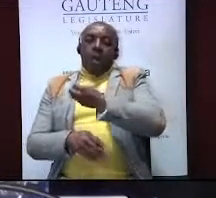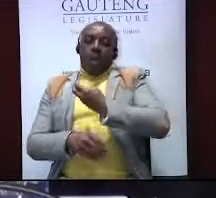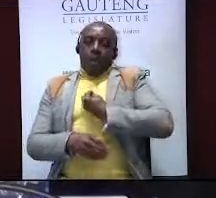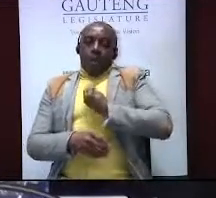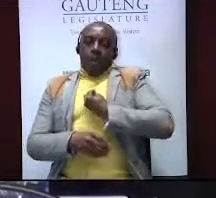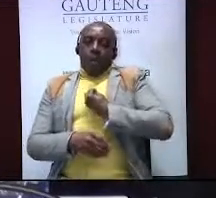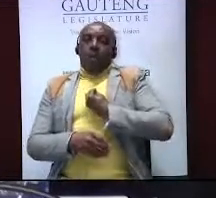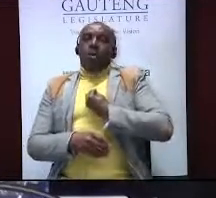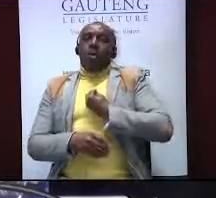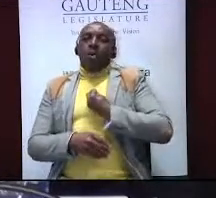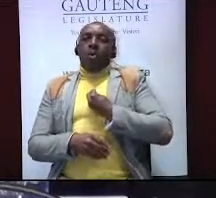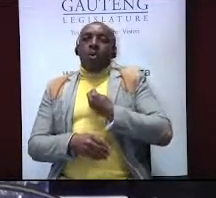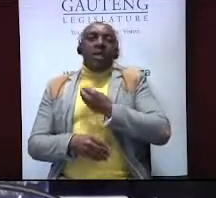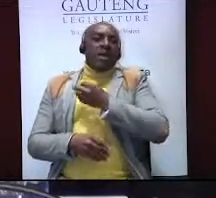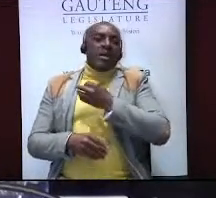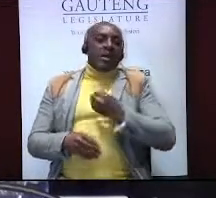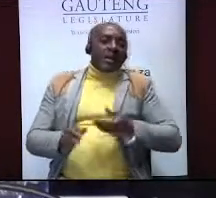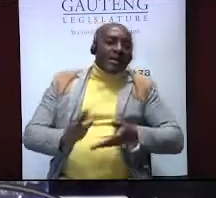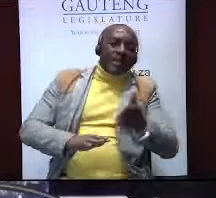syndrome. Uyagai.